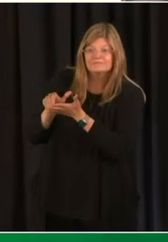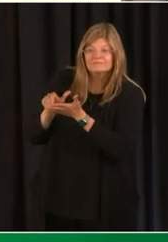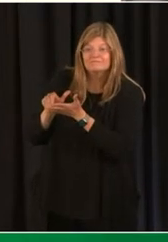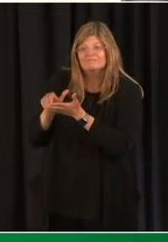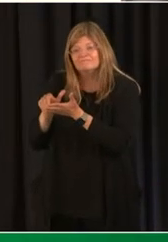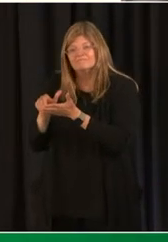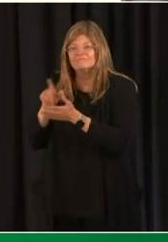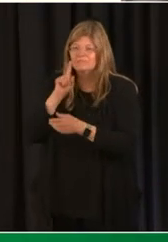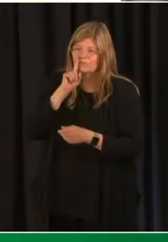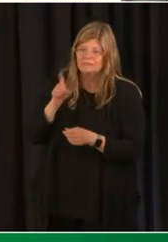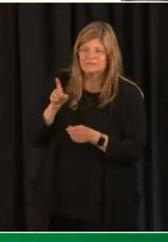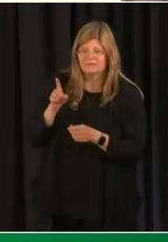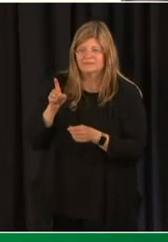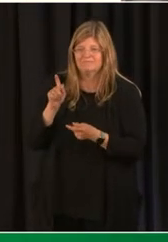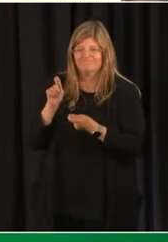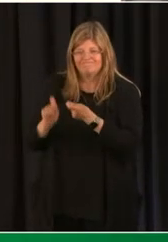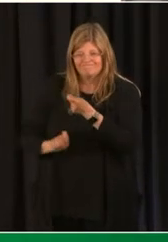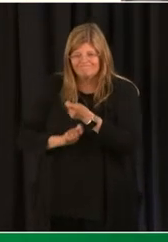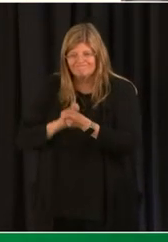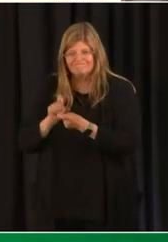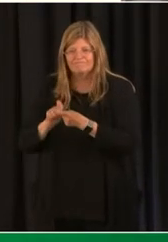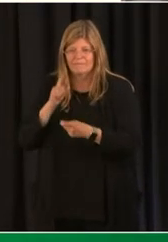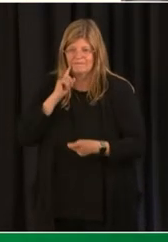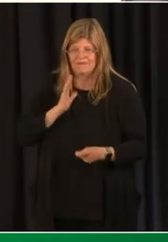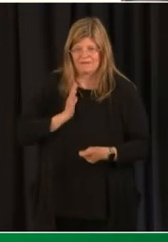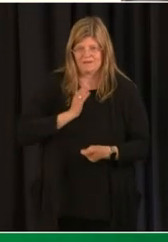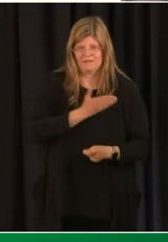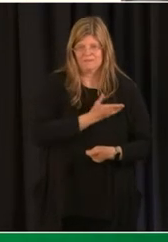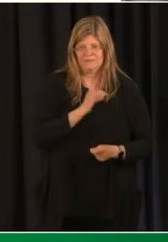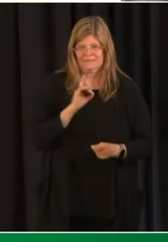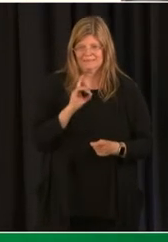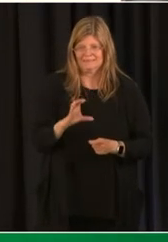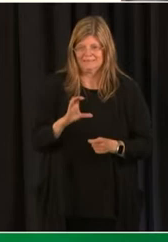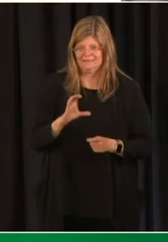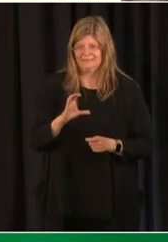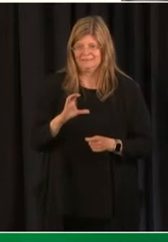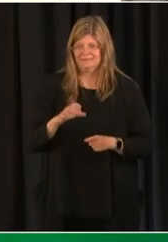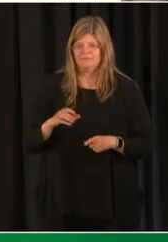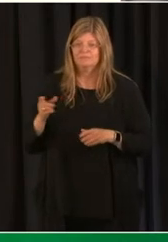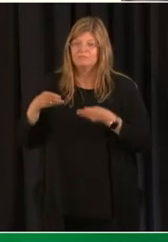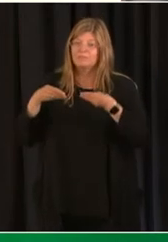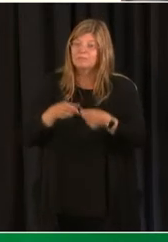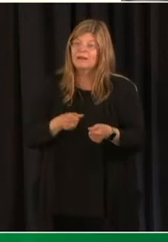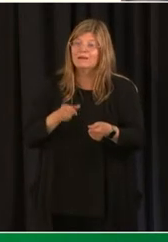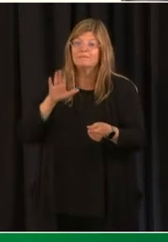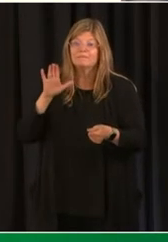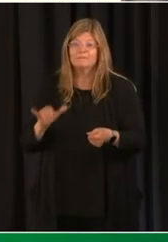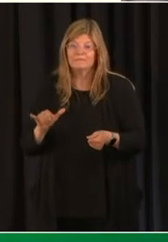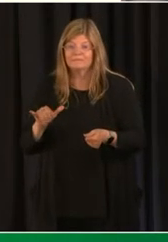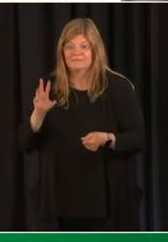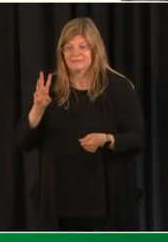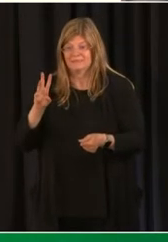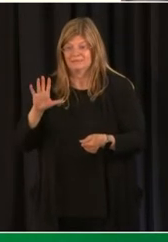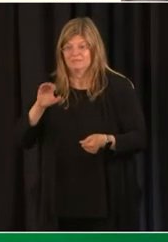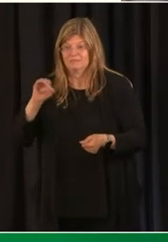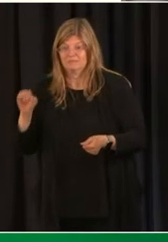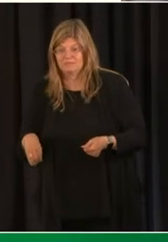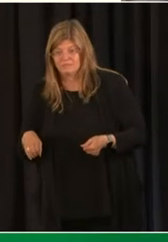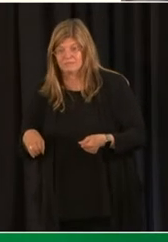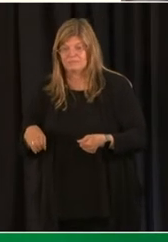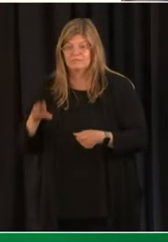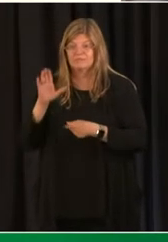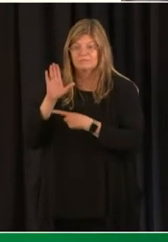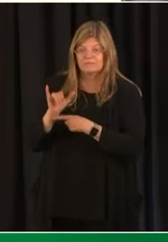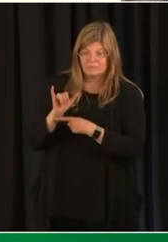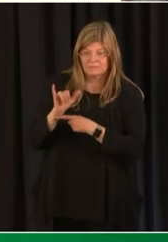Councilmember Bonds and Deputy Mayor Falchicchio have said, needs to be expended by 65% of it by